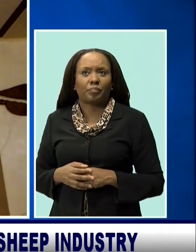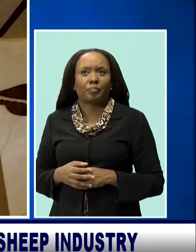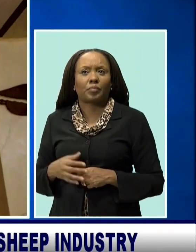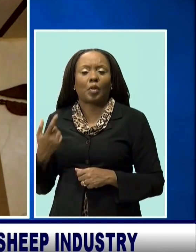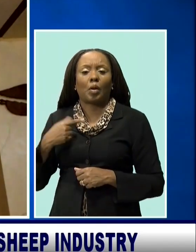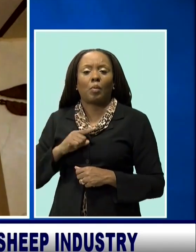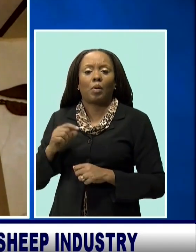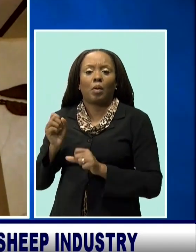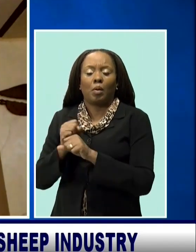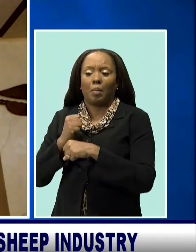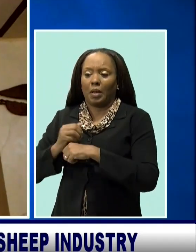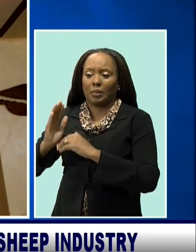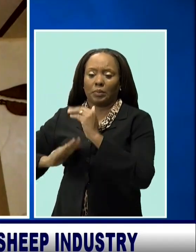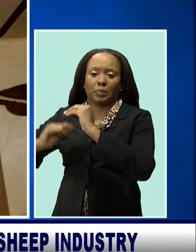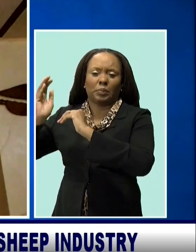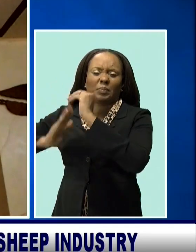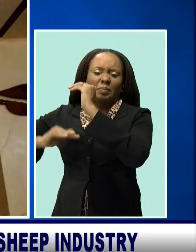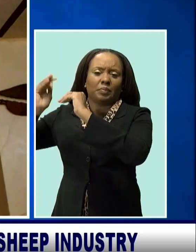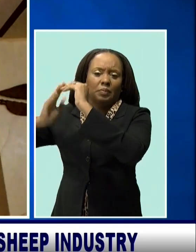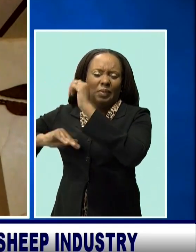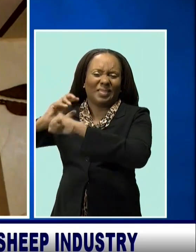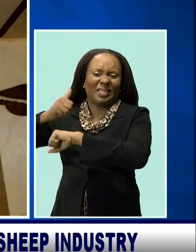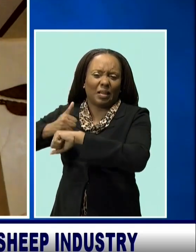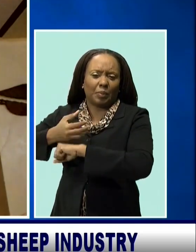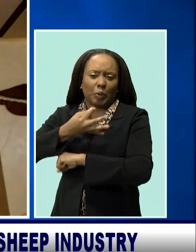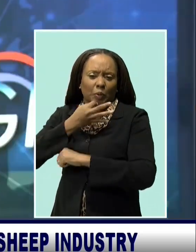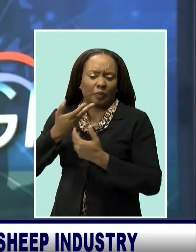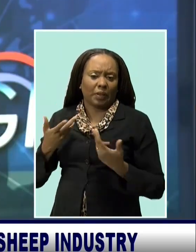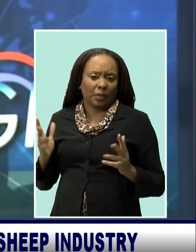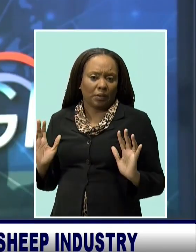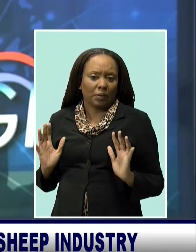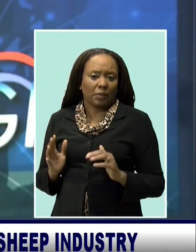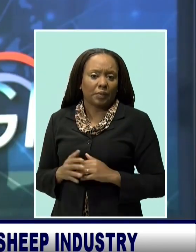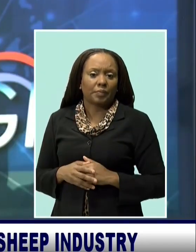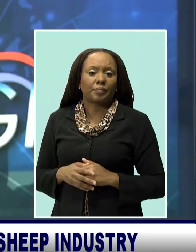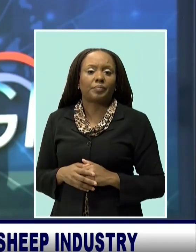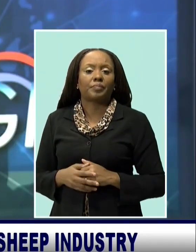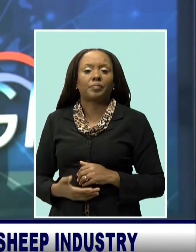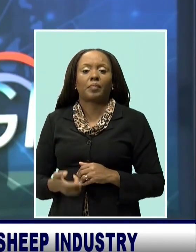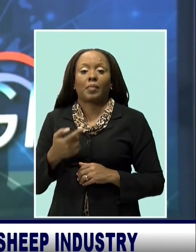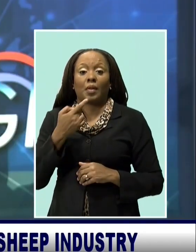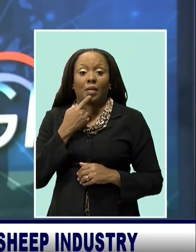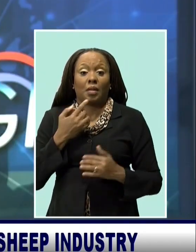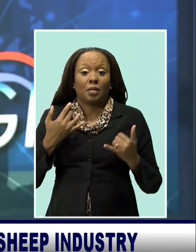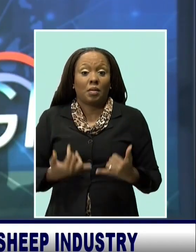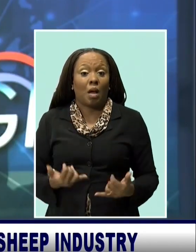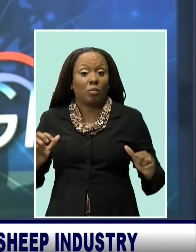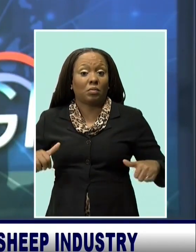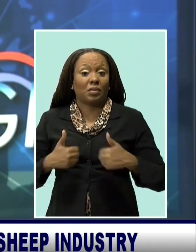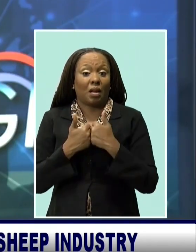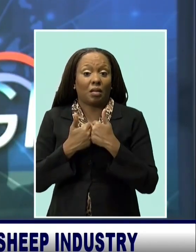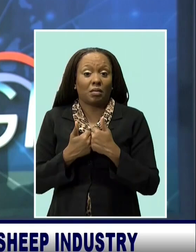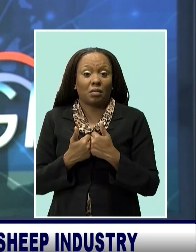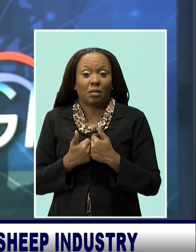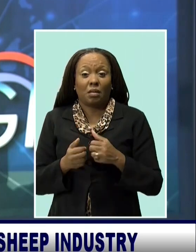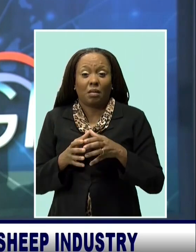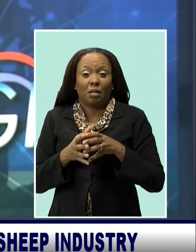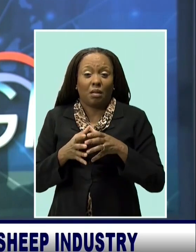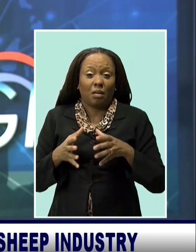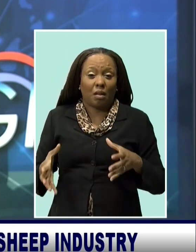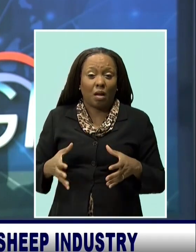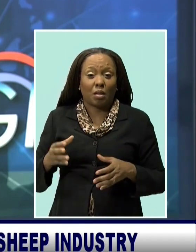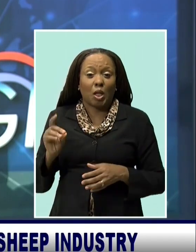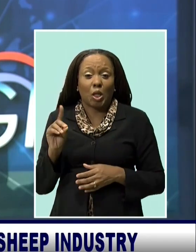building constructed, just about completed. Dr. McLean says the industry is now faced with many